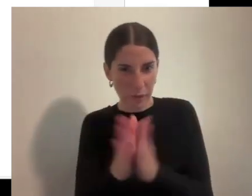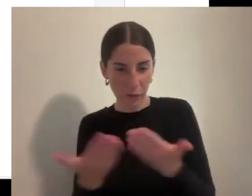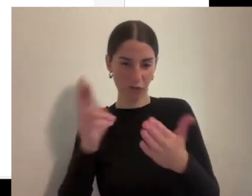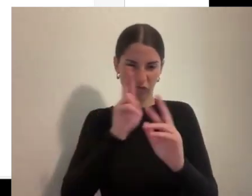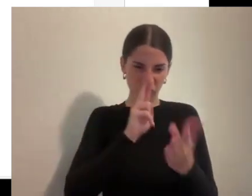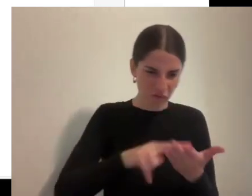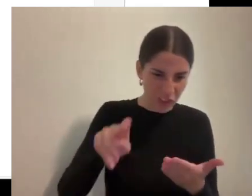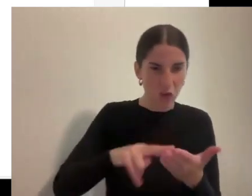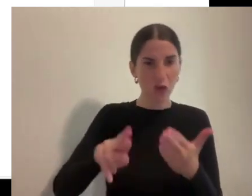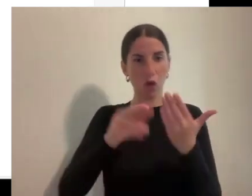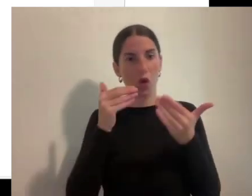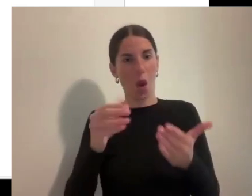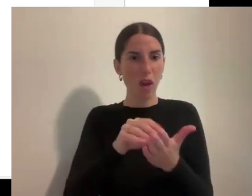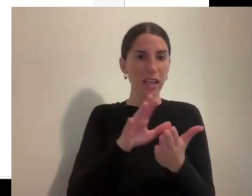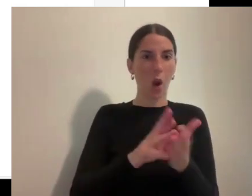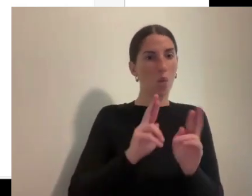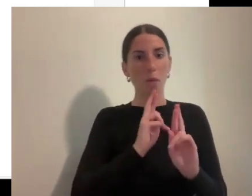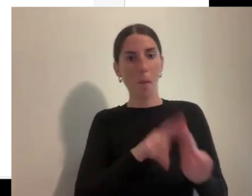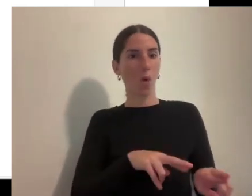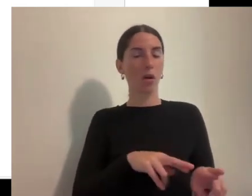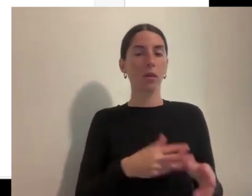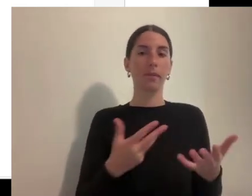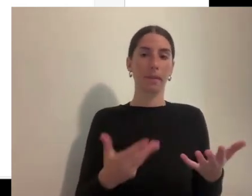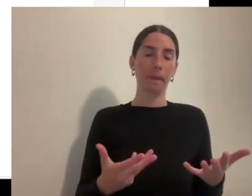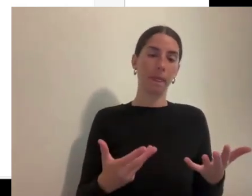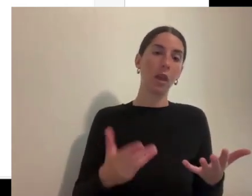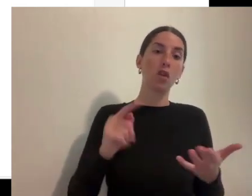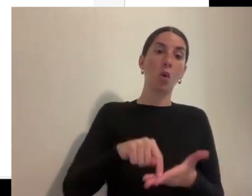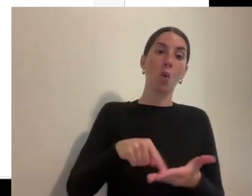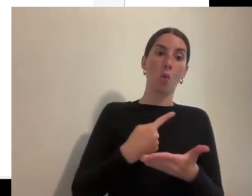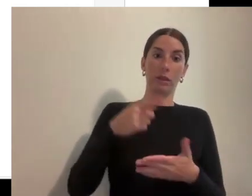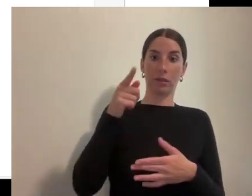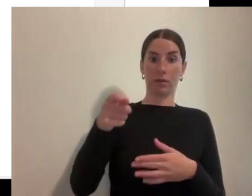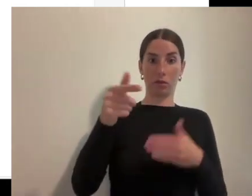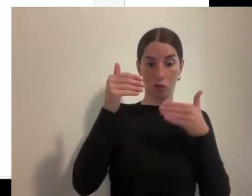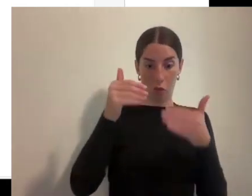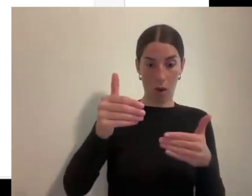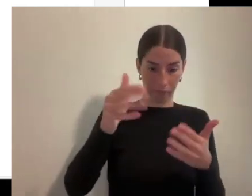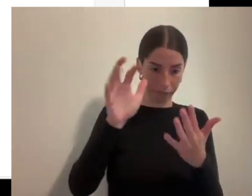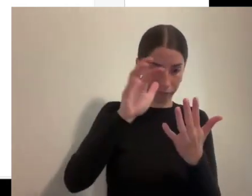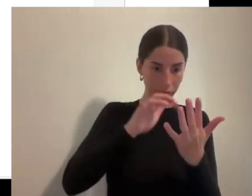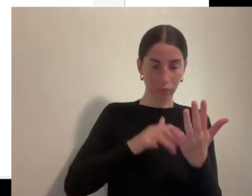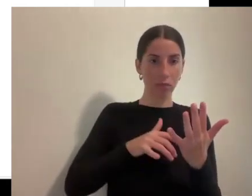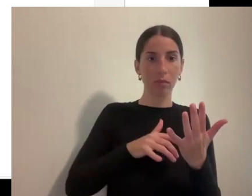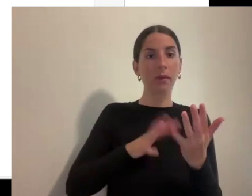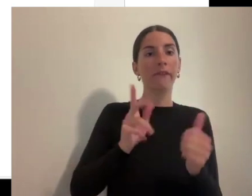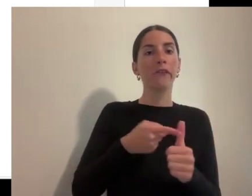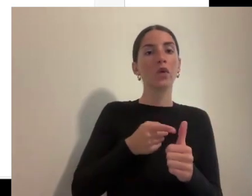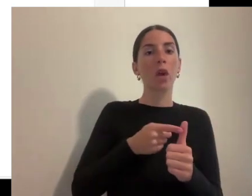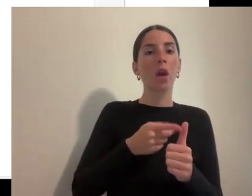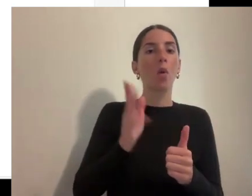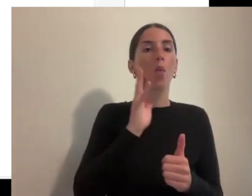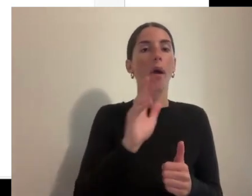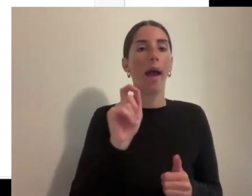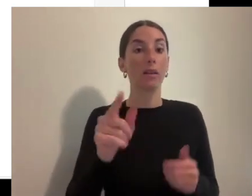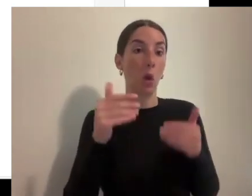the topic, then before it goes out and does the task, ChatGPT is asking me, could you please